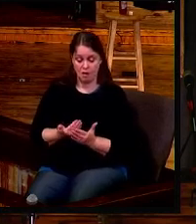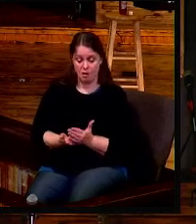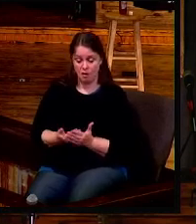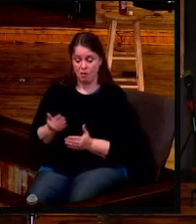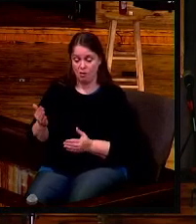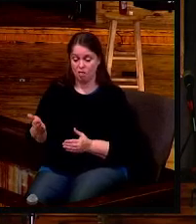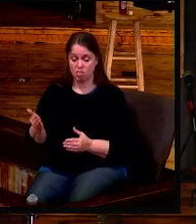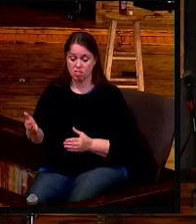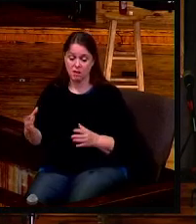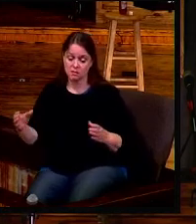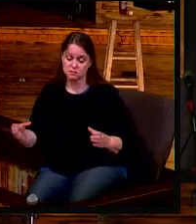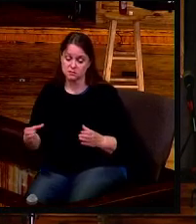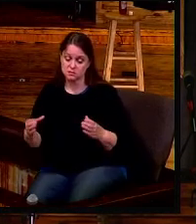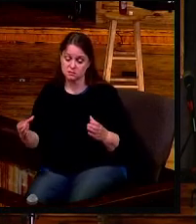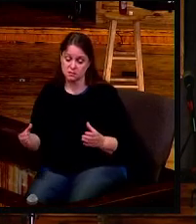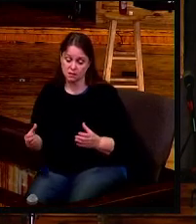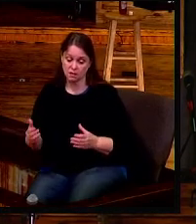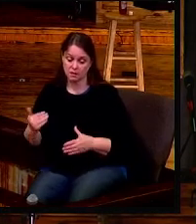light.